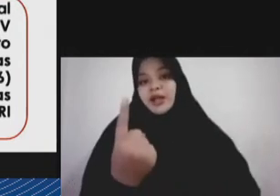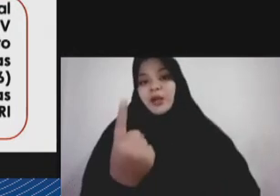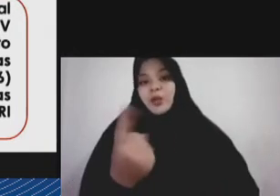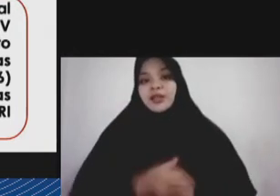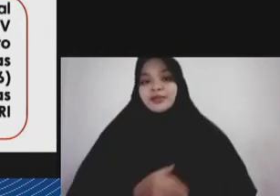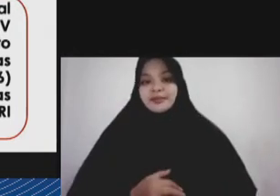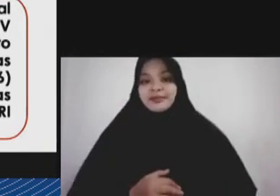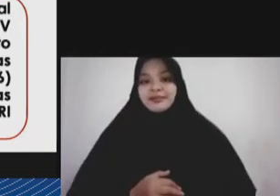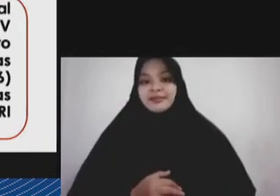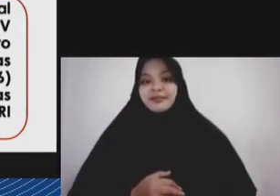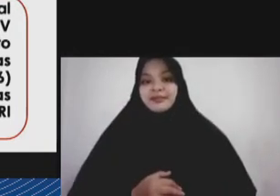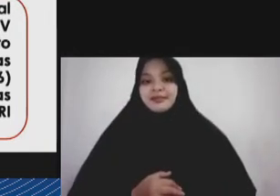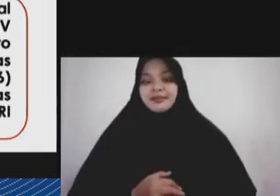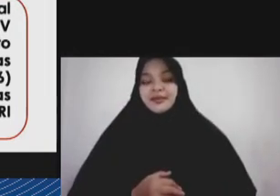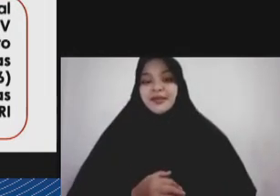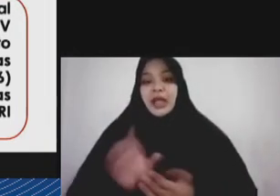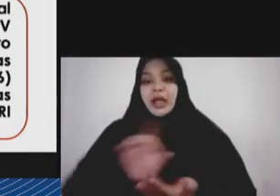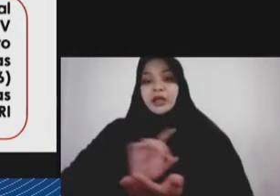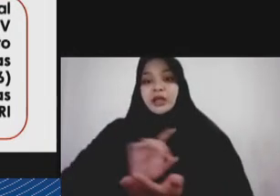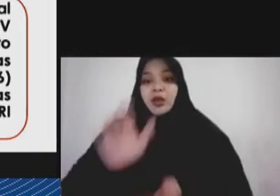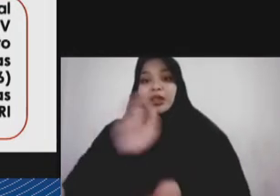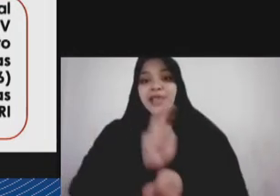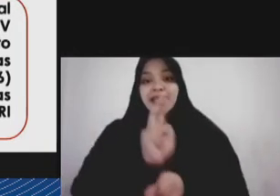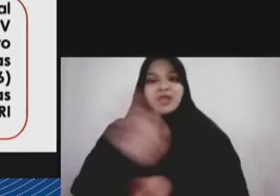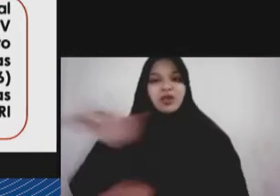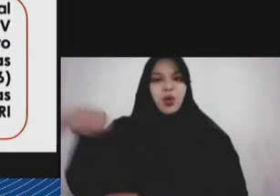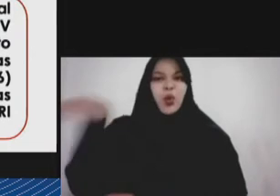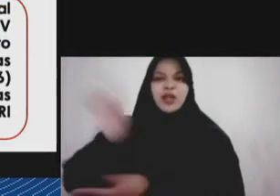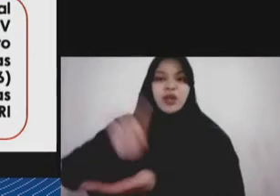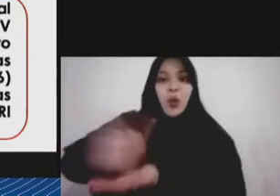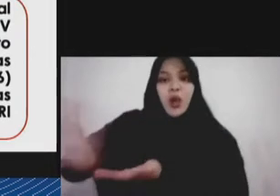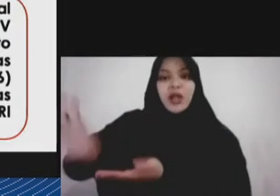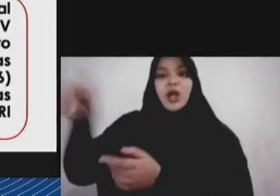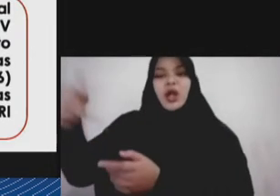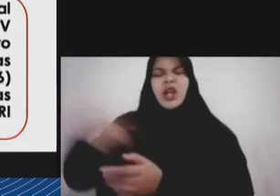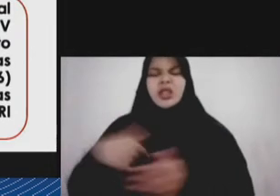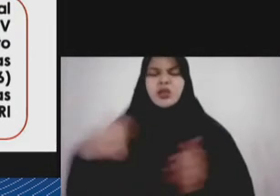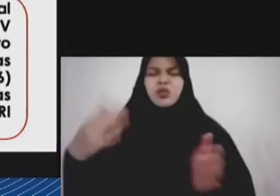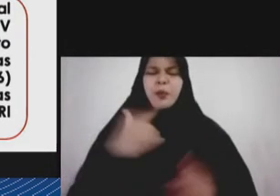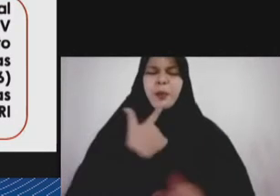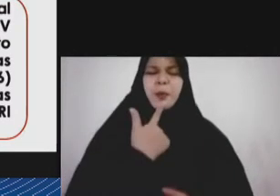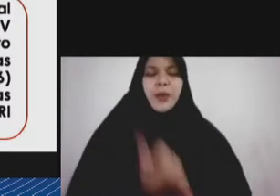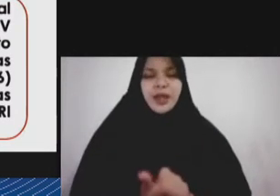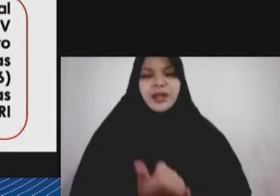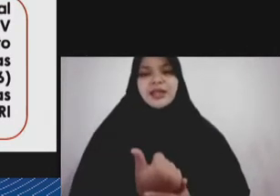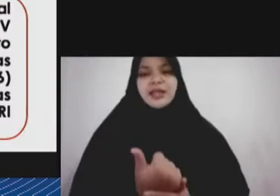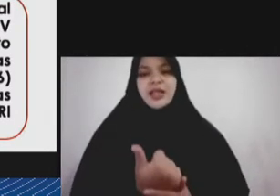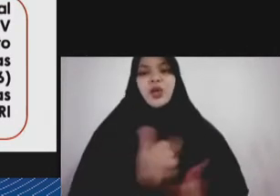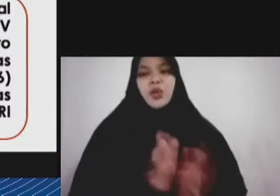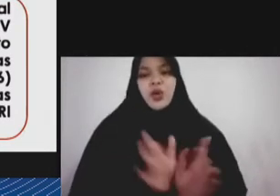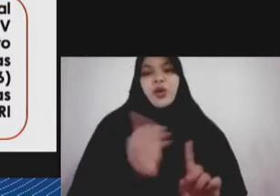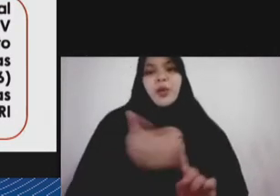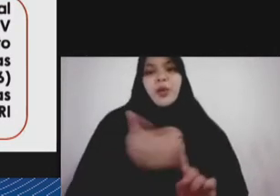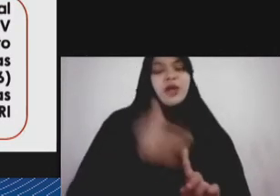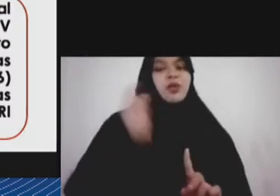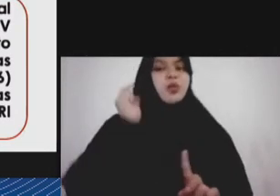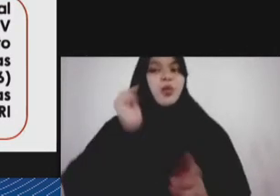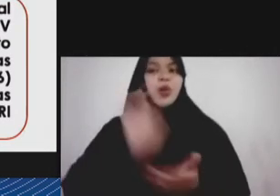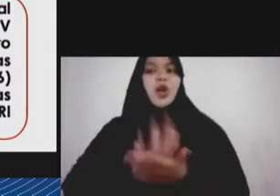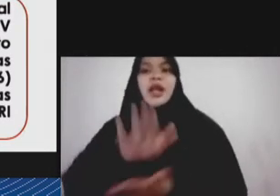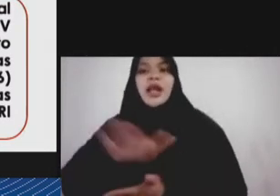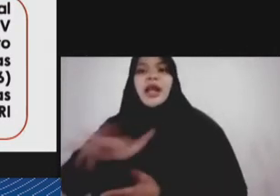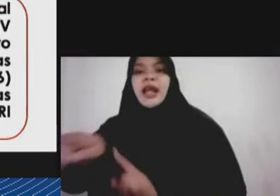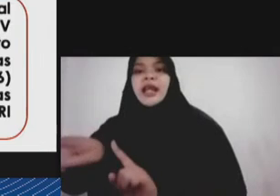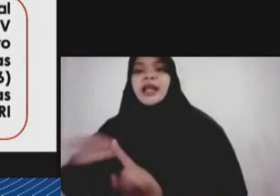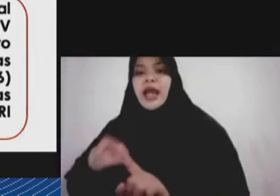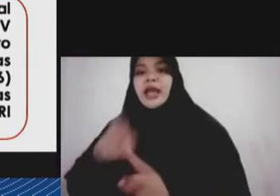bill on the elimination of sexual violence is a substantially intended to protect women and children from acts of